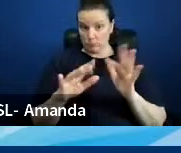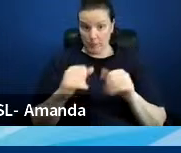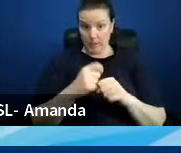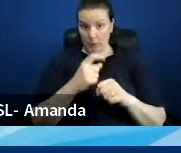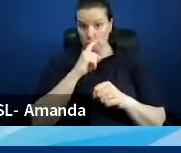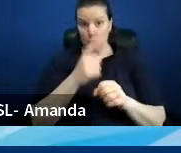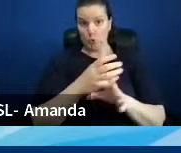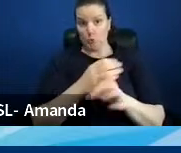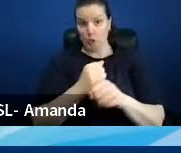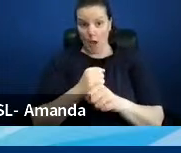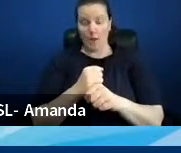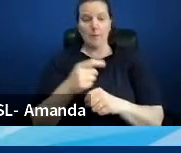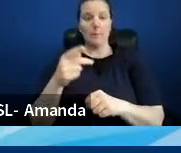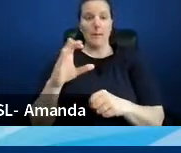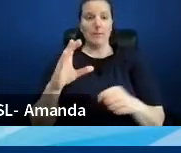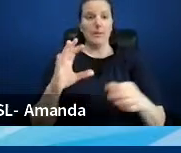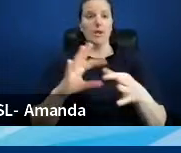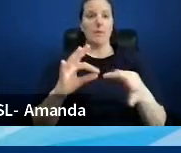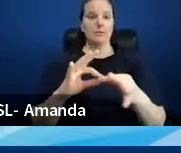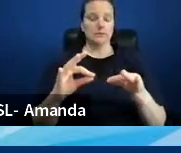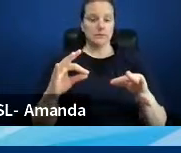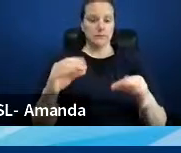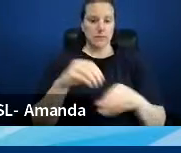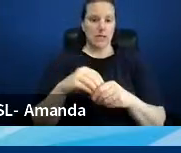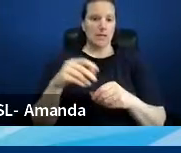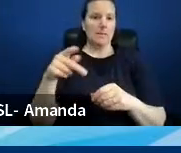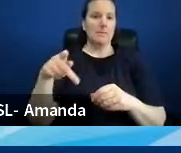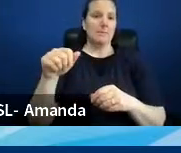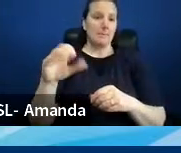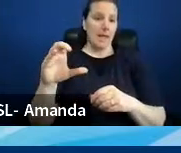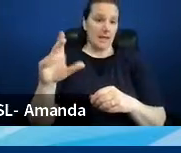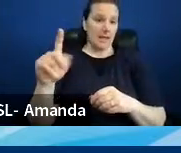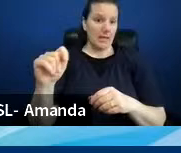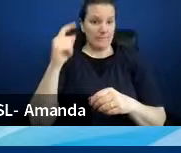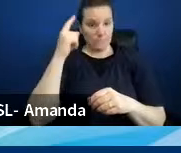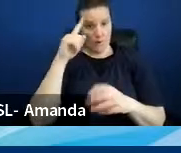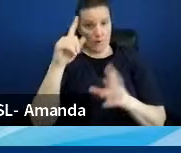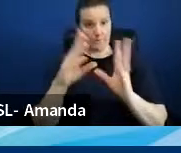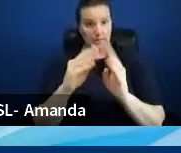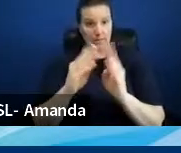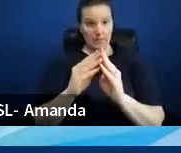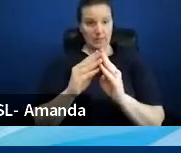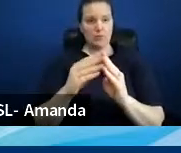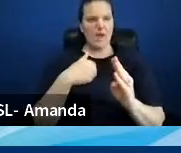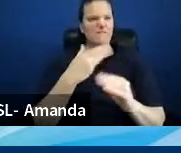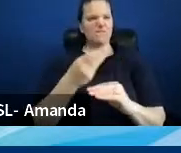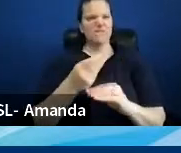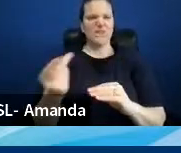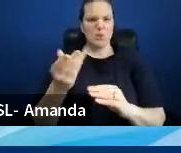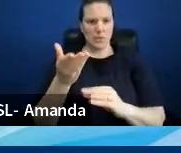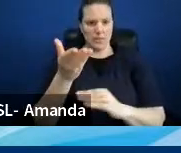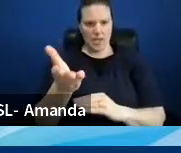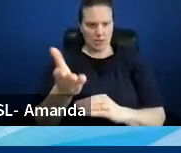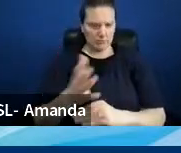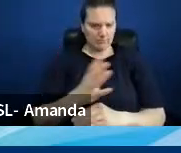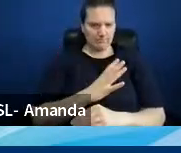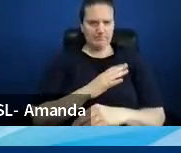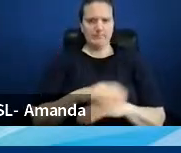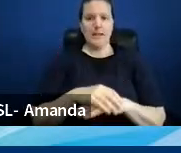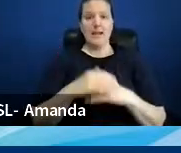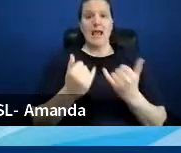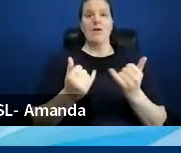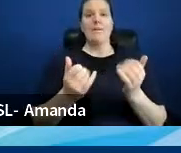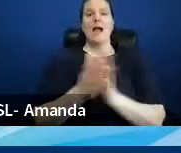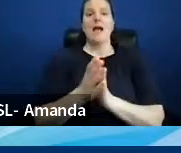did receive the public comments in their packet for the meeting. We have a couple that were in there. And then I'm now going to